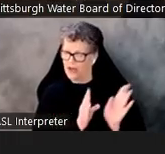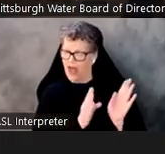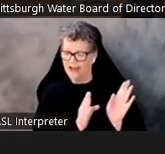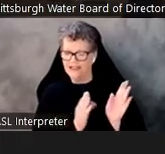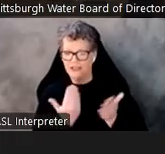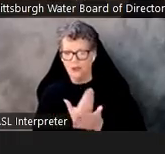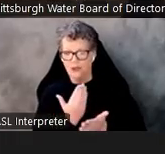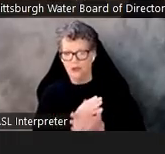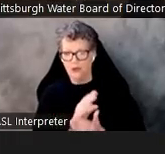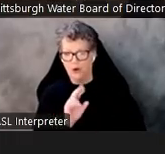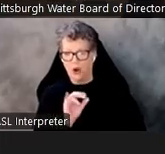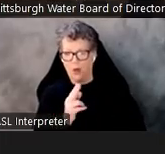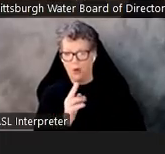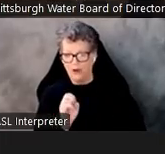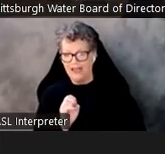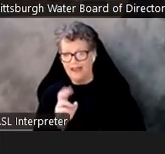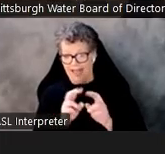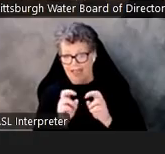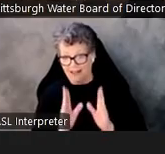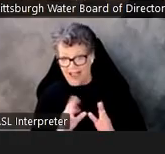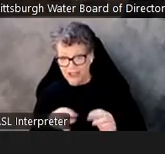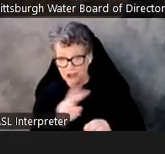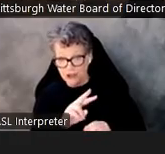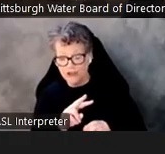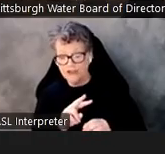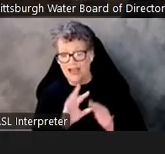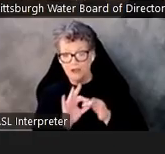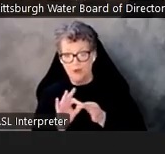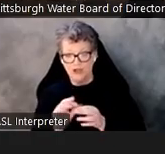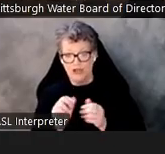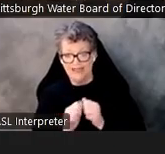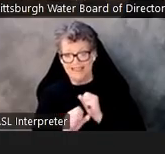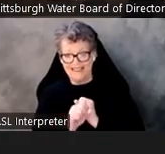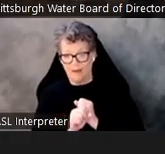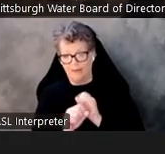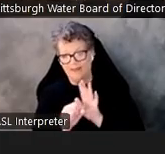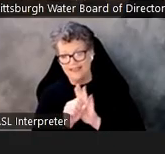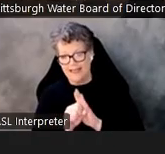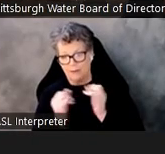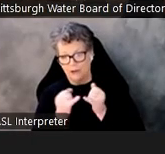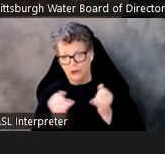new chlorine analyzers and associated sample tubing.